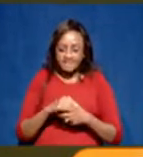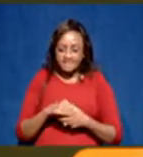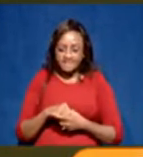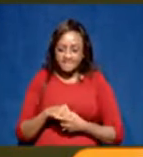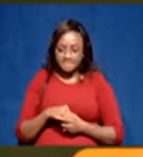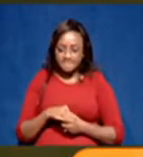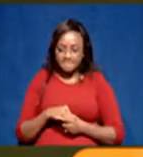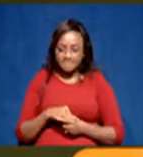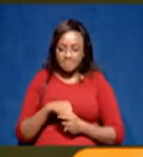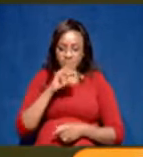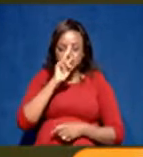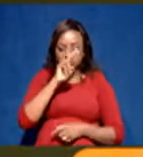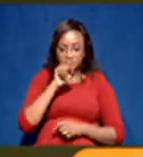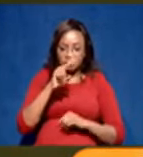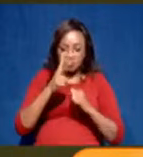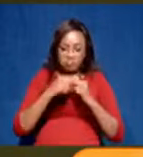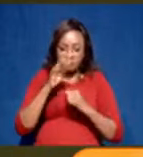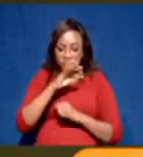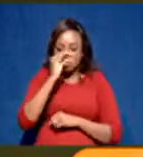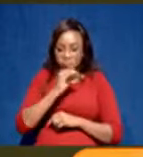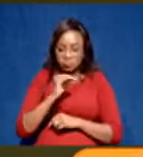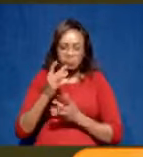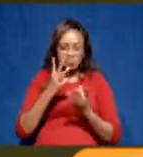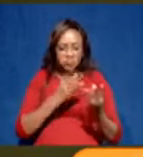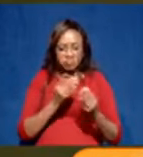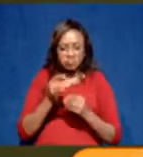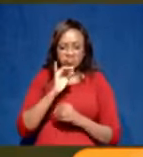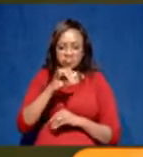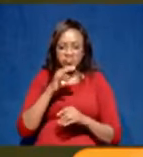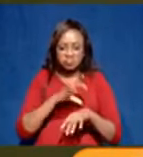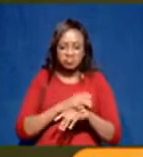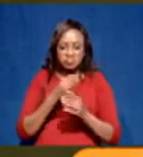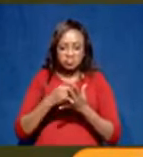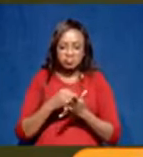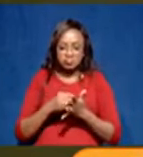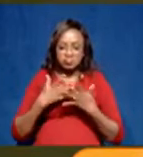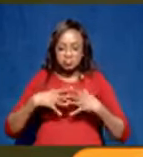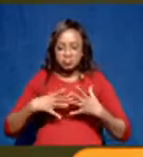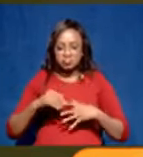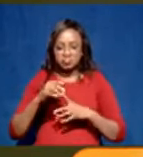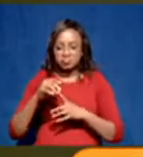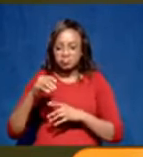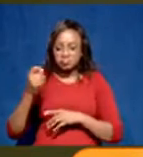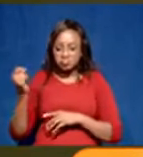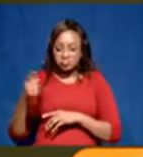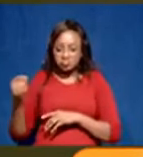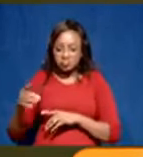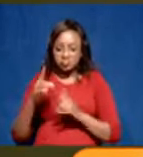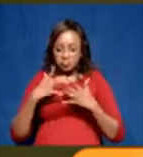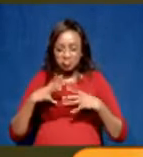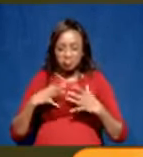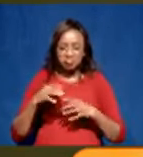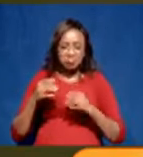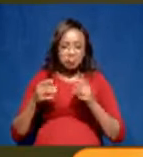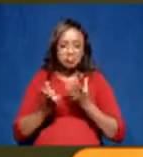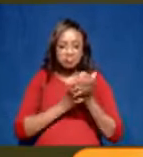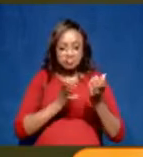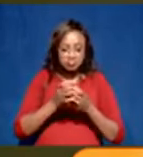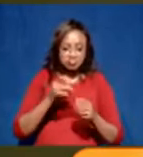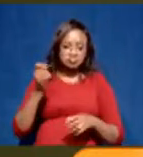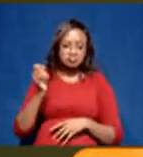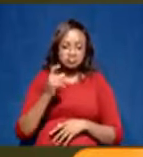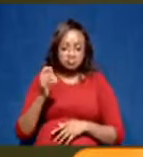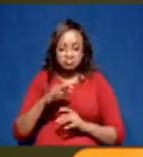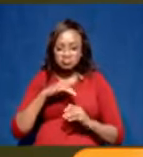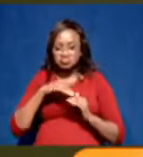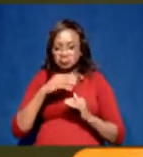on the 2.75%, it's quite easy to get those from those with payslips. But for those earning high incomes in businesses and